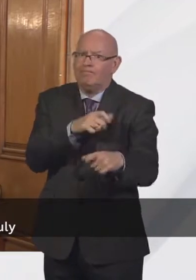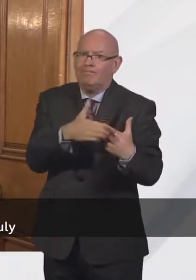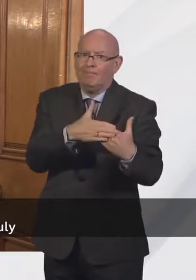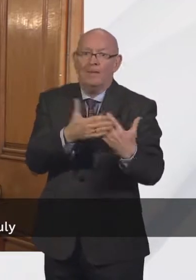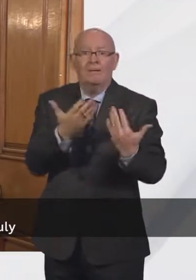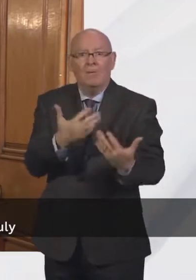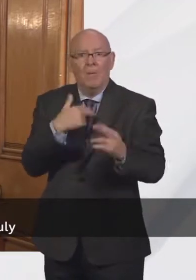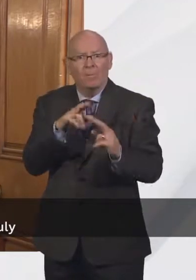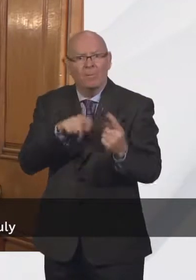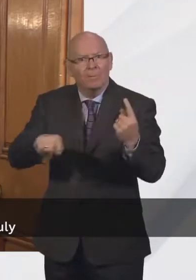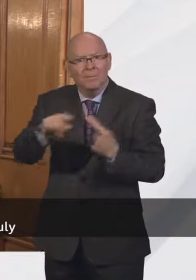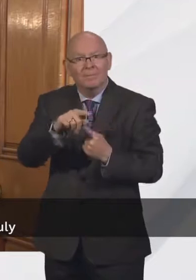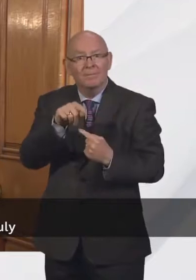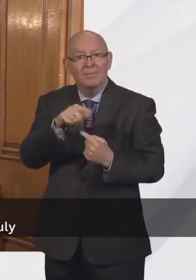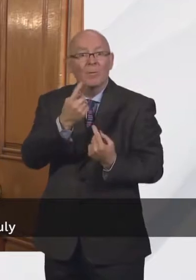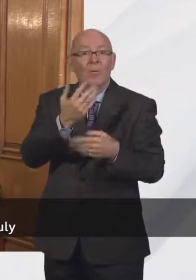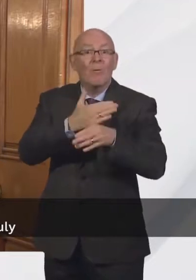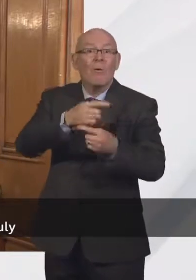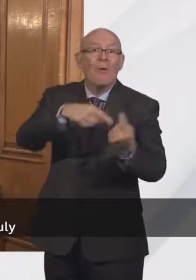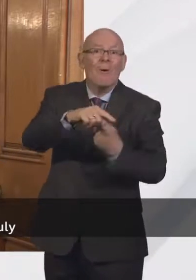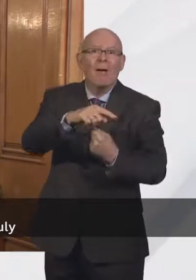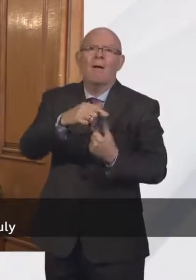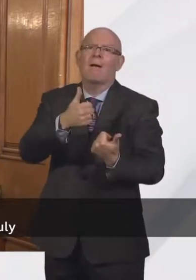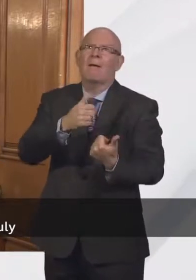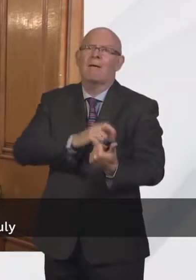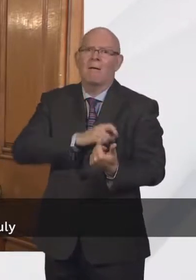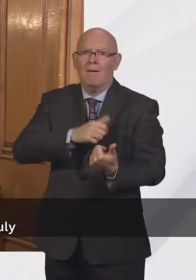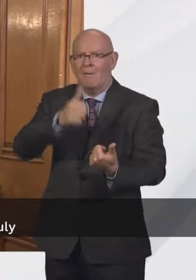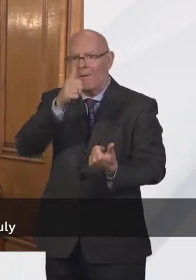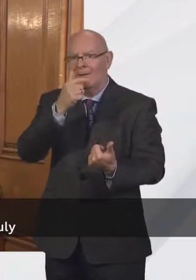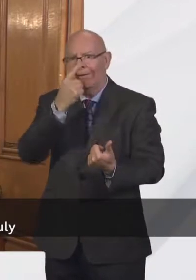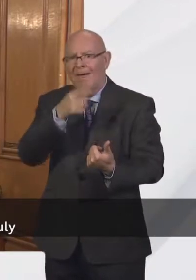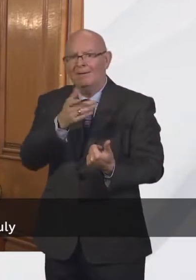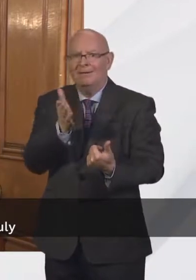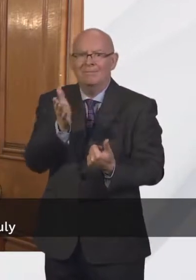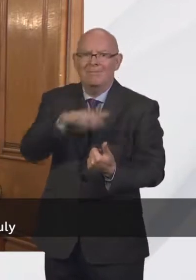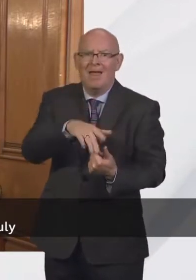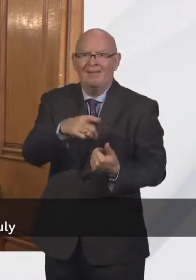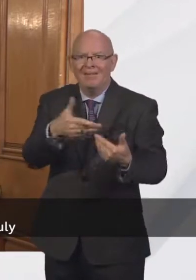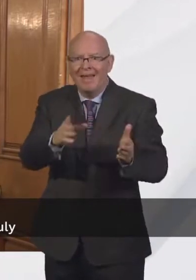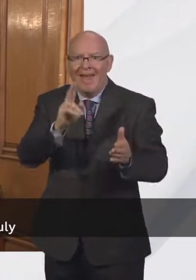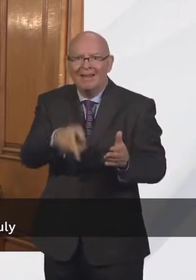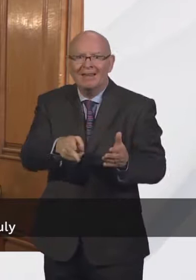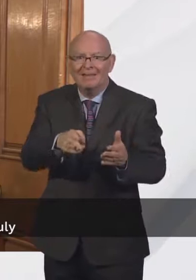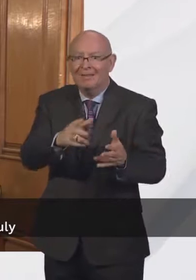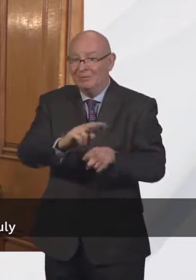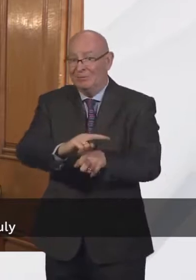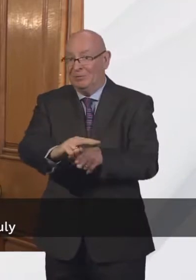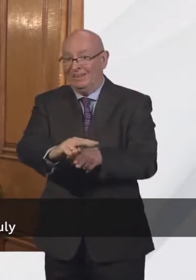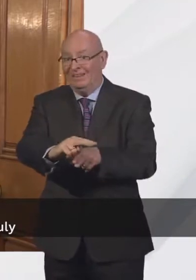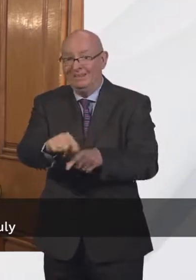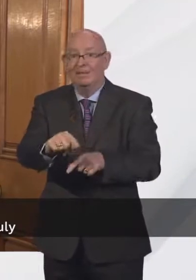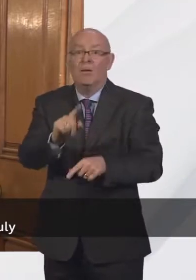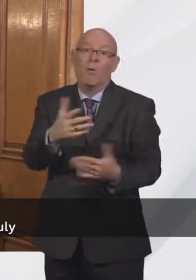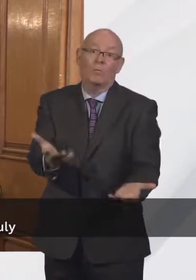safe. But I'm afraid to say that as things stand, some premises, such as nightclubs, swimming